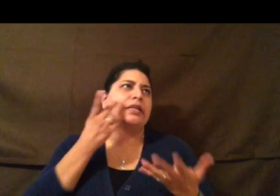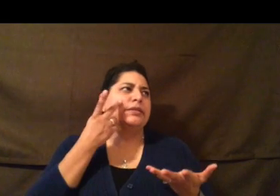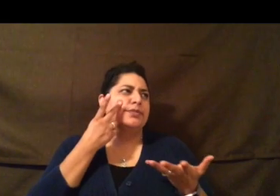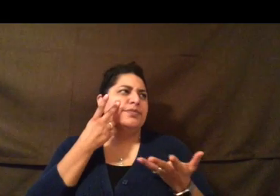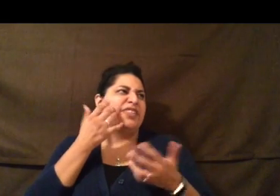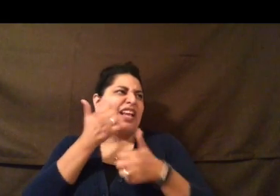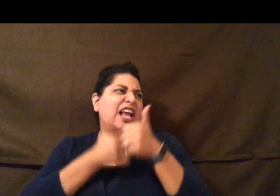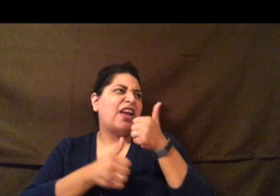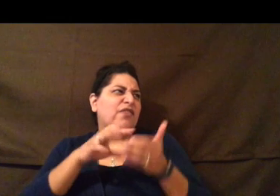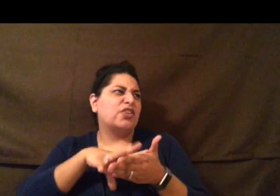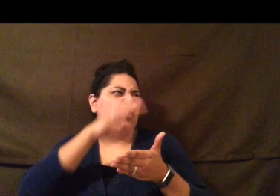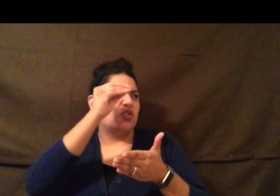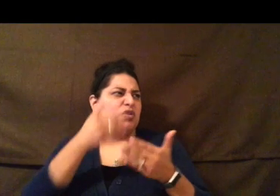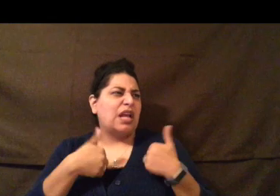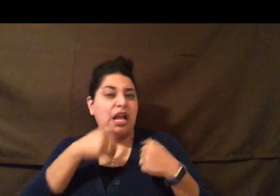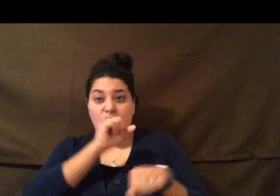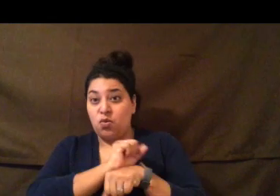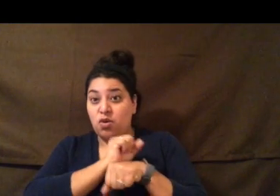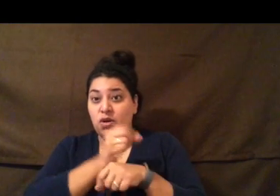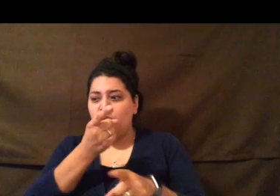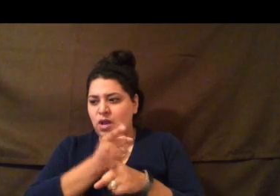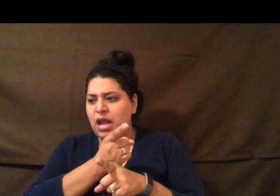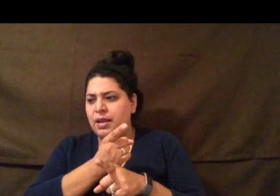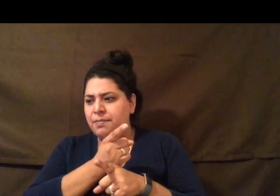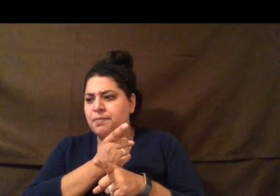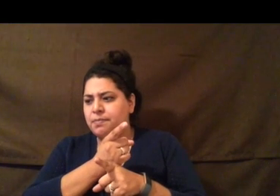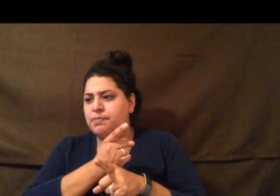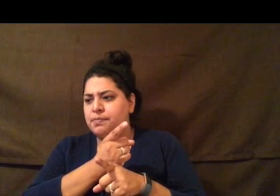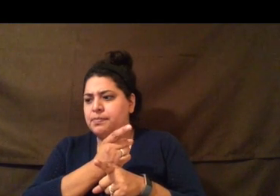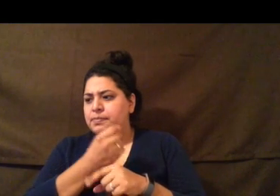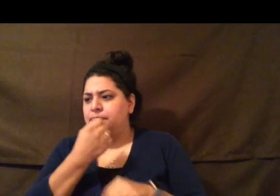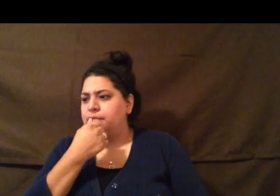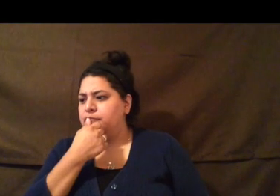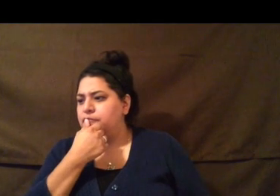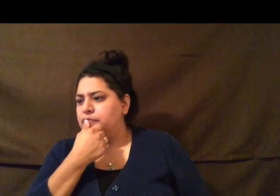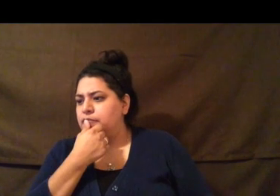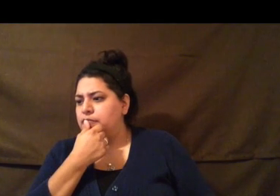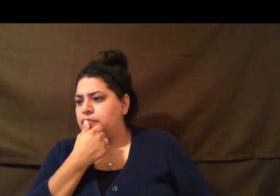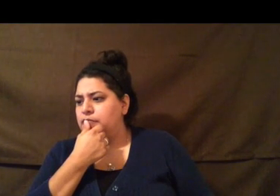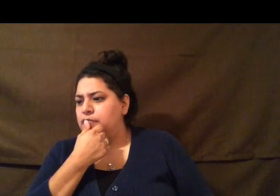let's see, every student has a job, right?